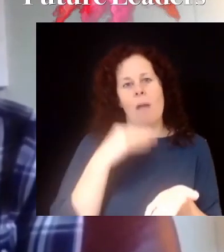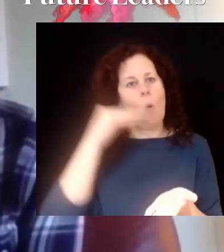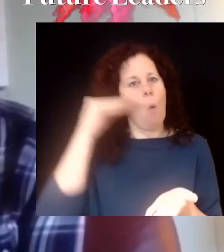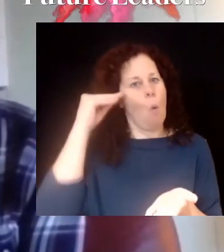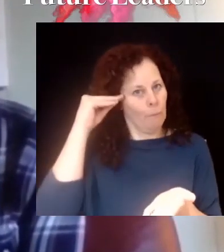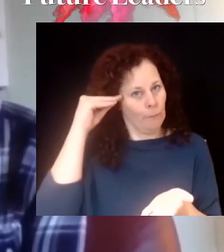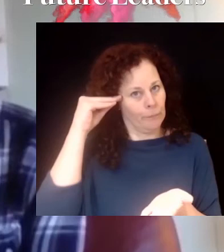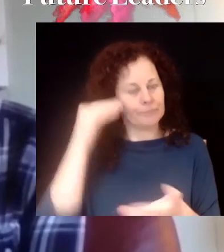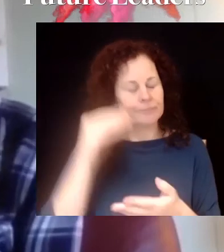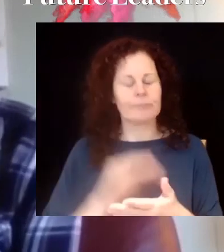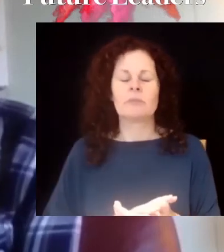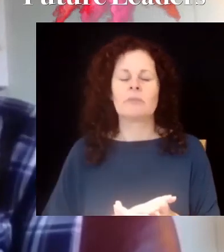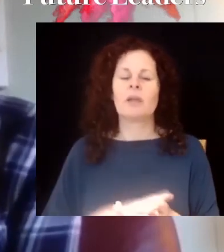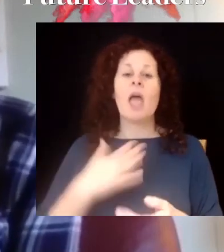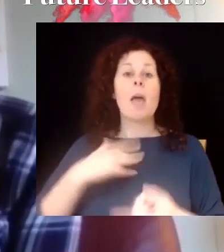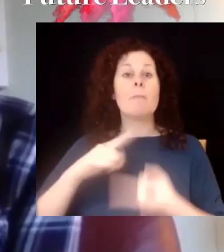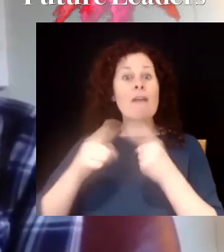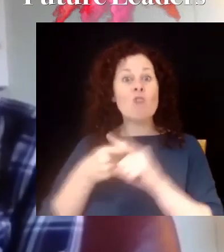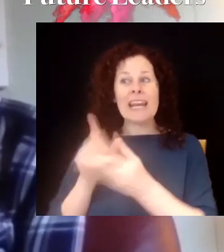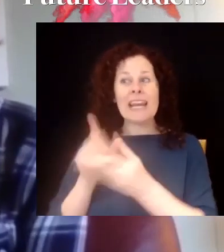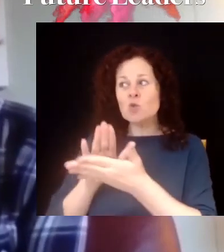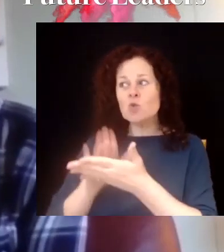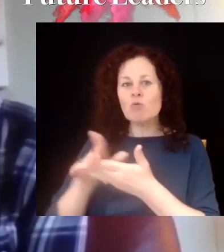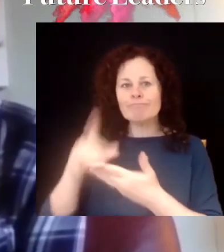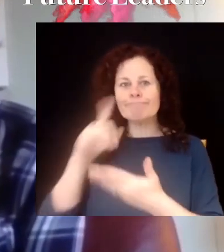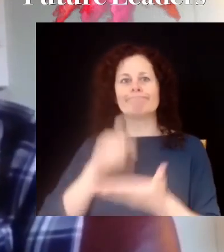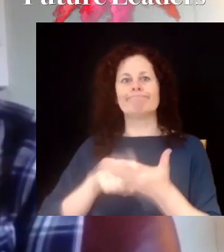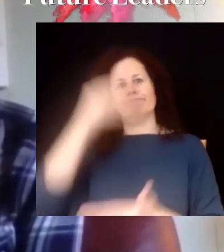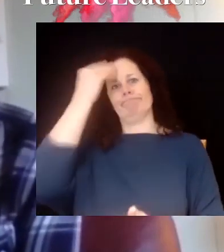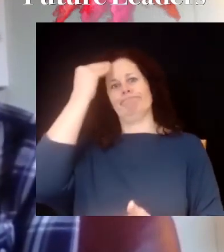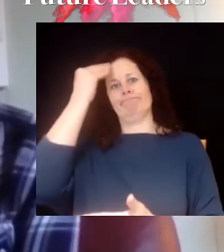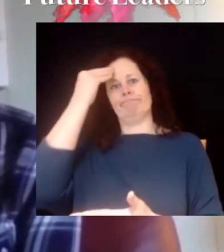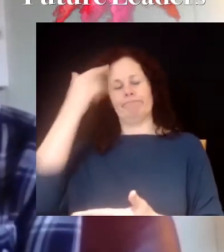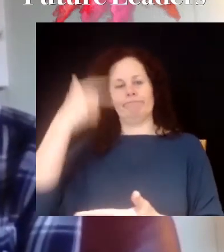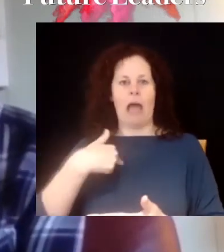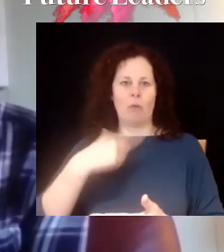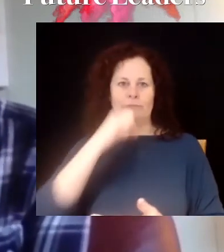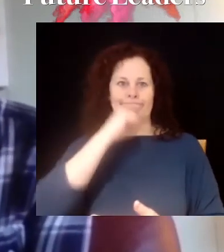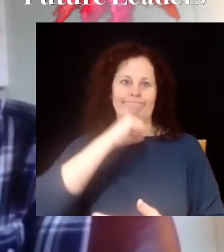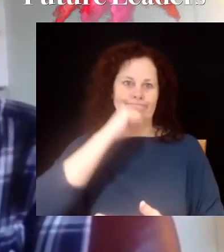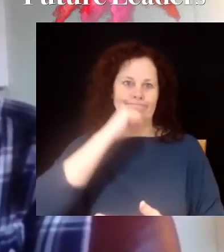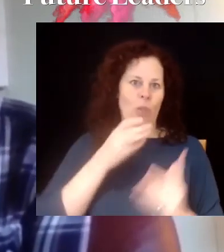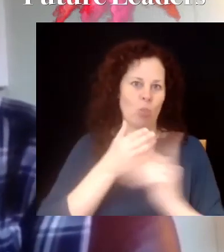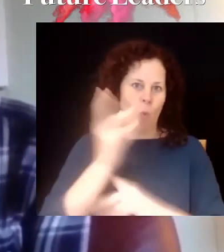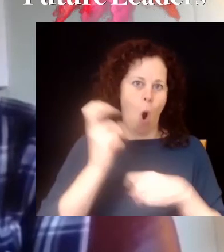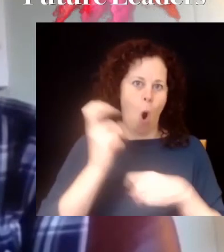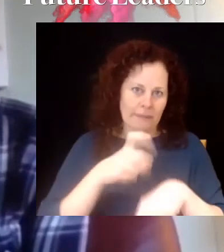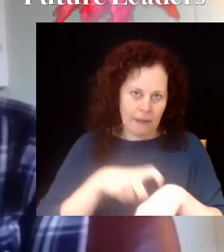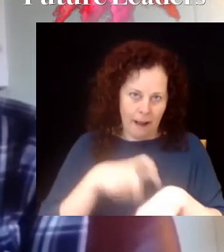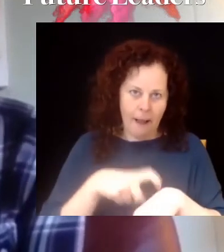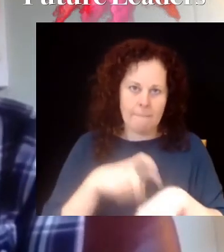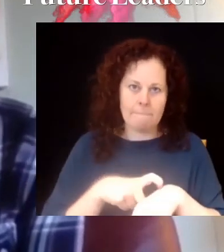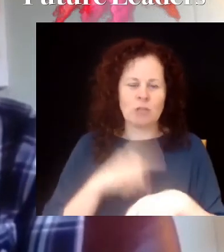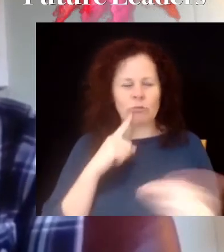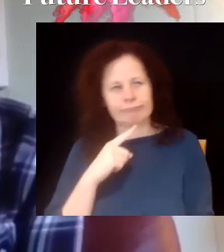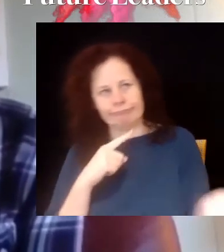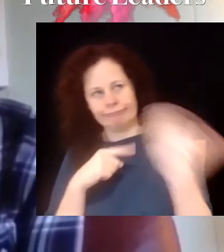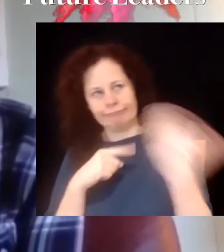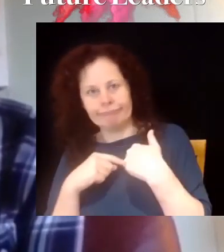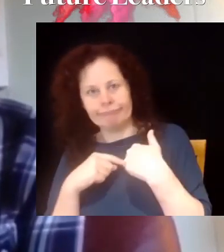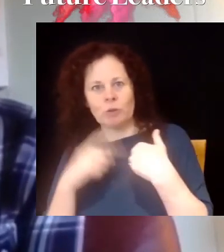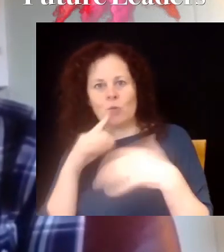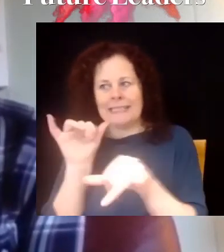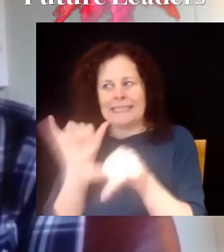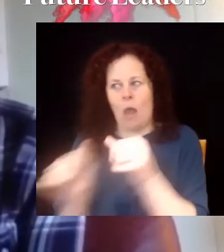my high school and at home, and I was basically kicked out of my home as a junior. And a good friend of